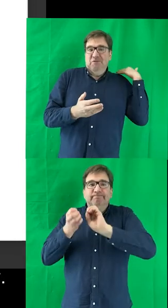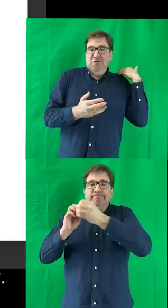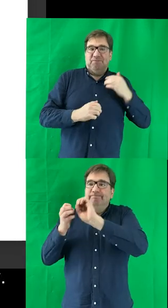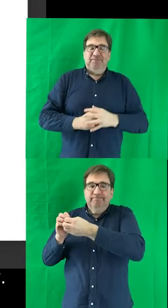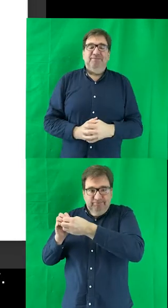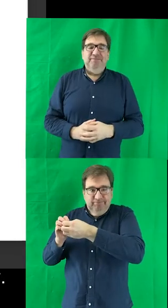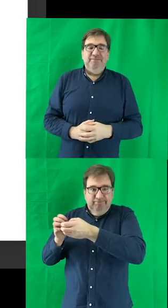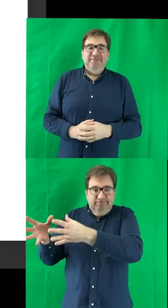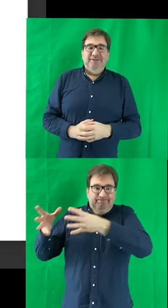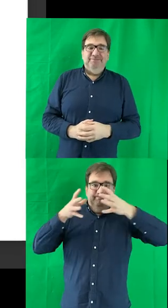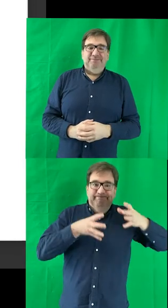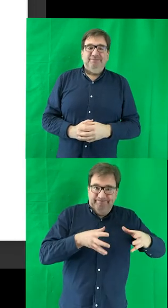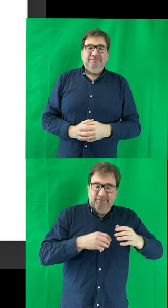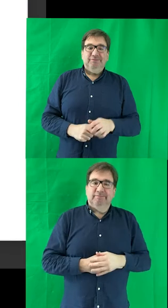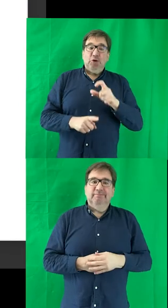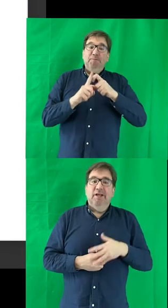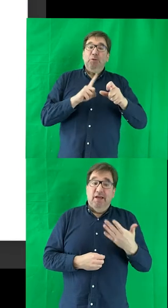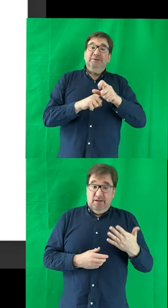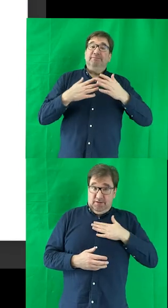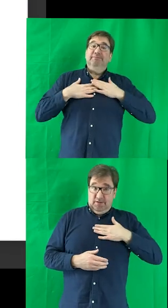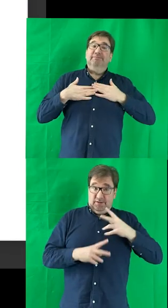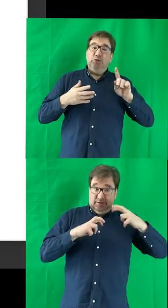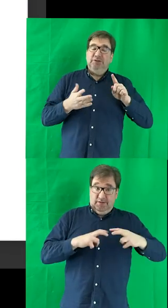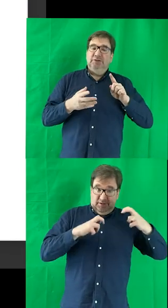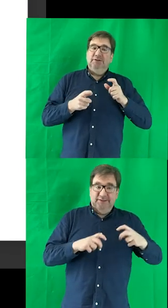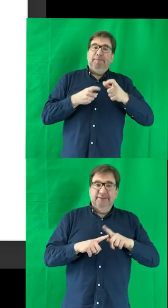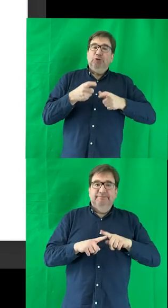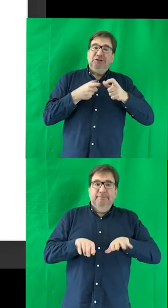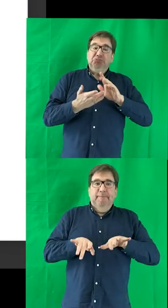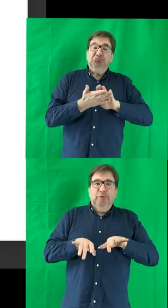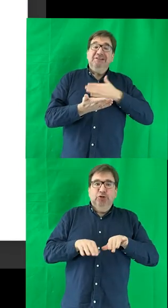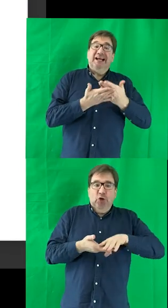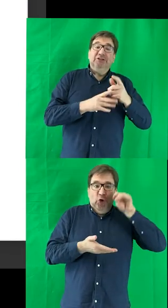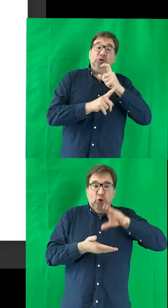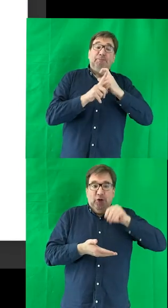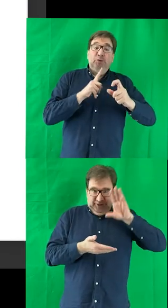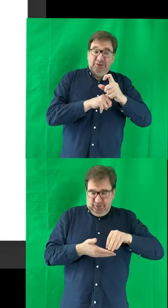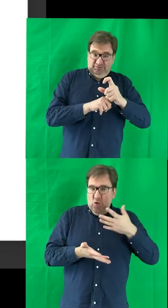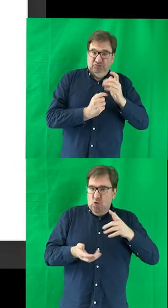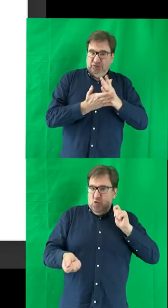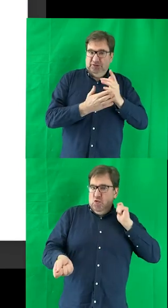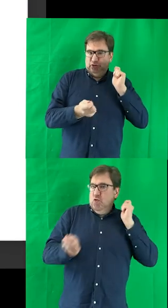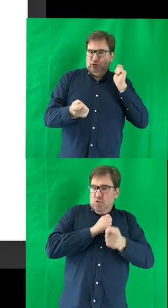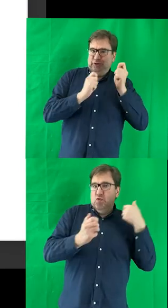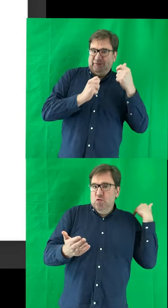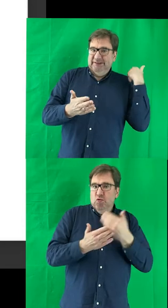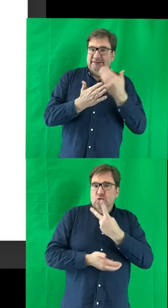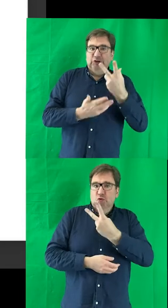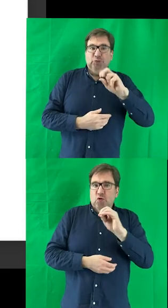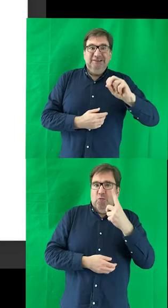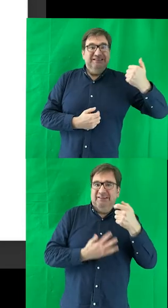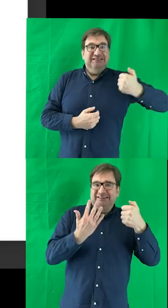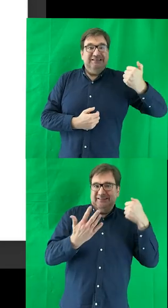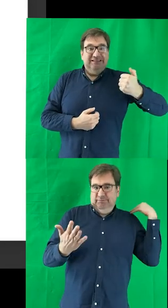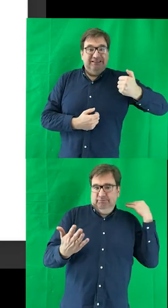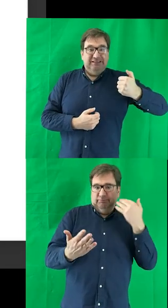created previously. And the community that I come from, the machine translation community, has undergone a very important